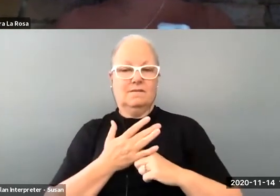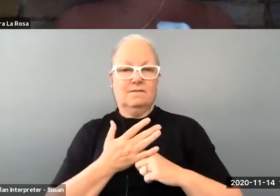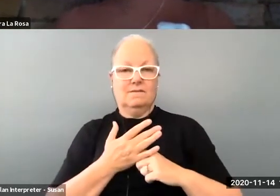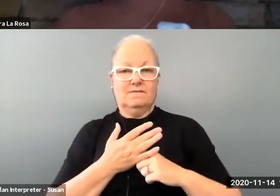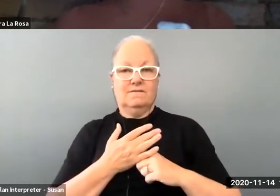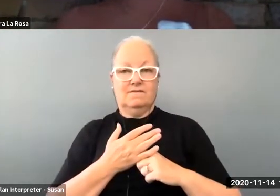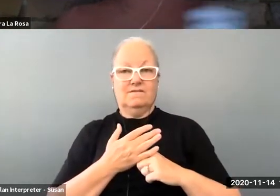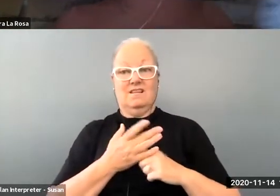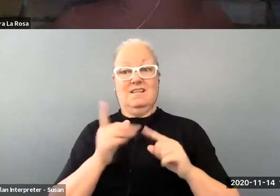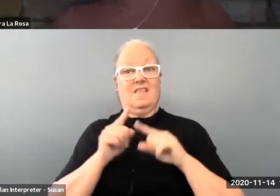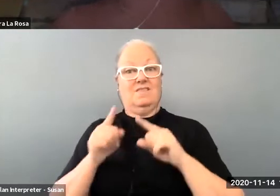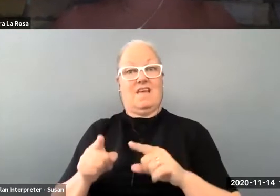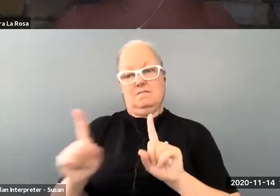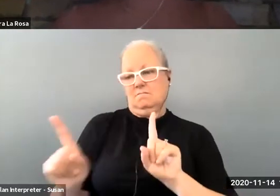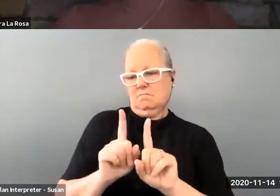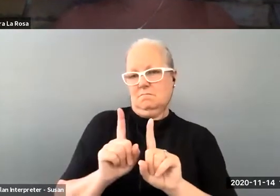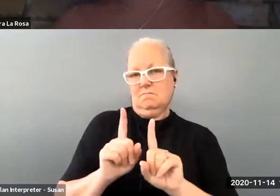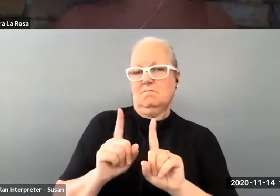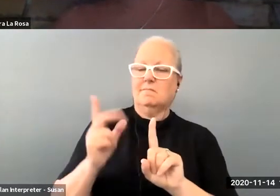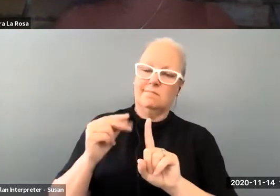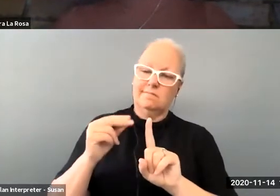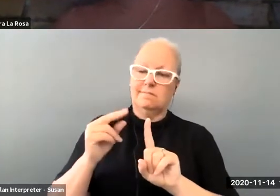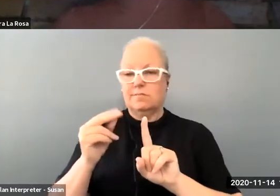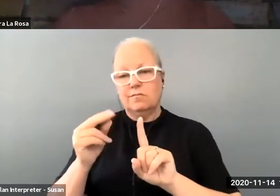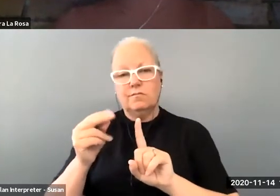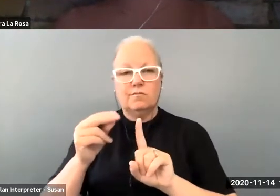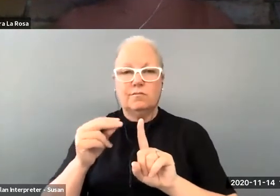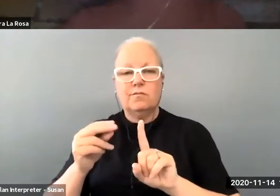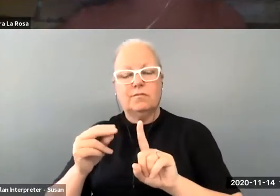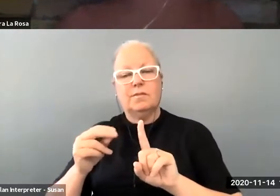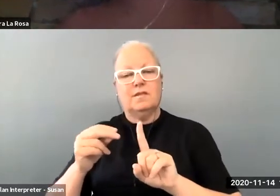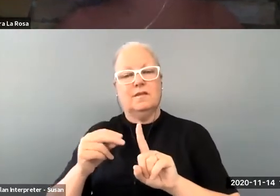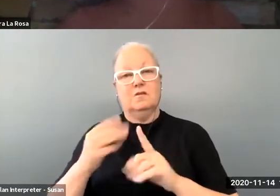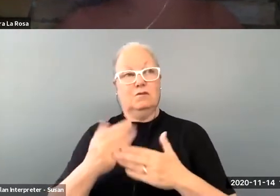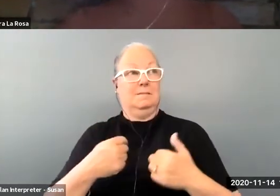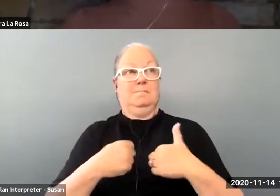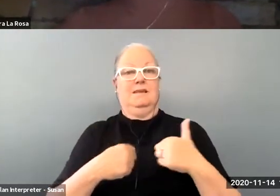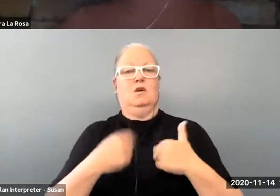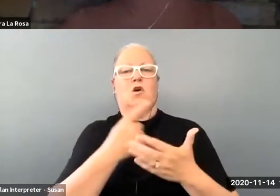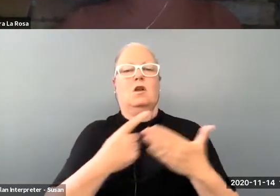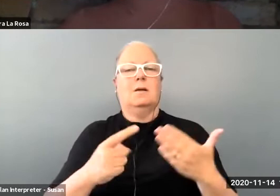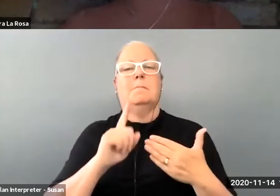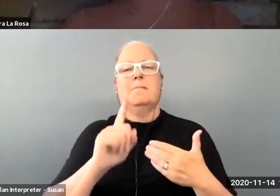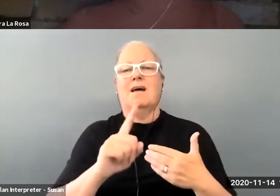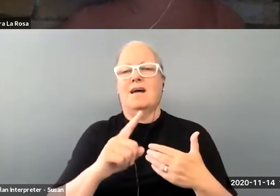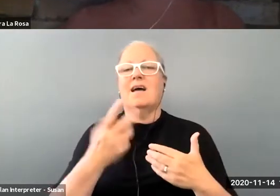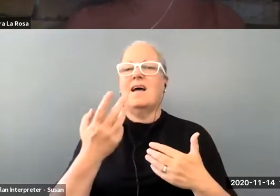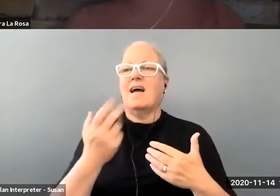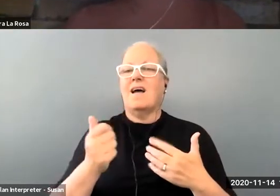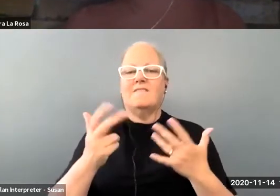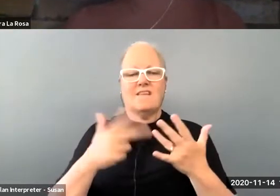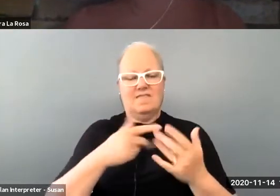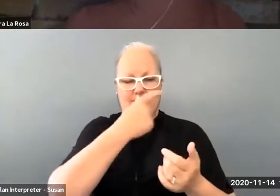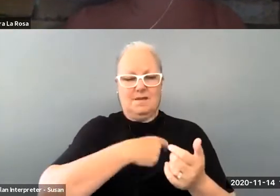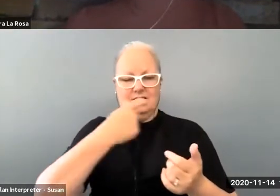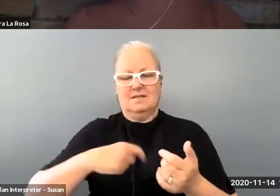literal way. We can get through this together, and it's just you, but, you know, there are all these iterations of you that can